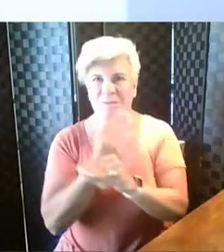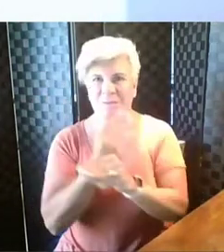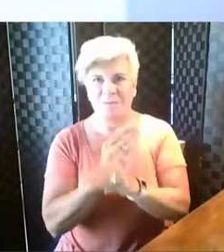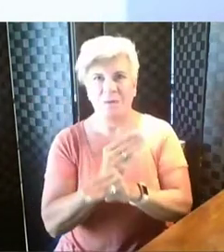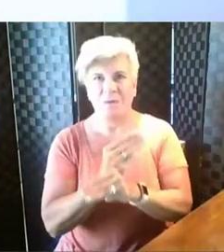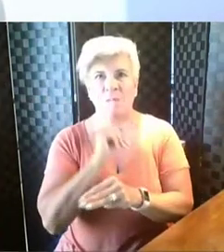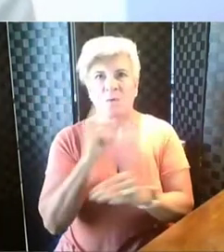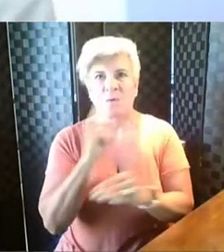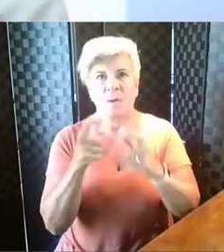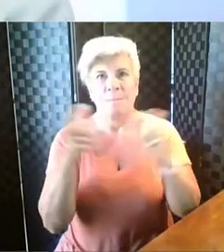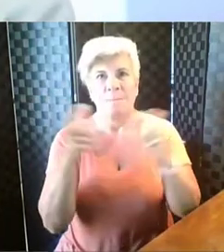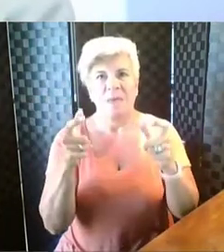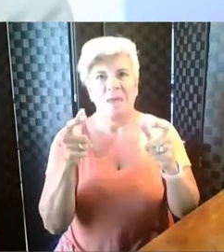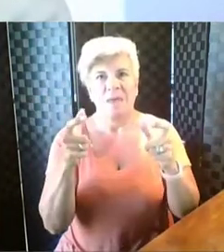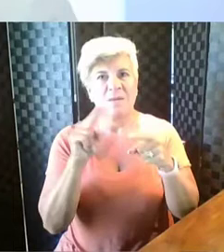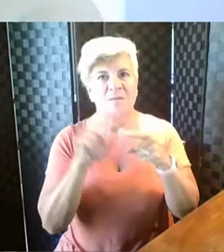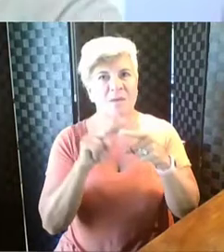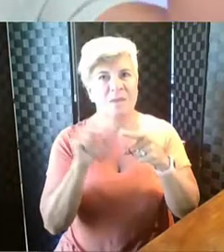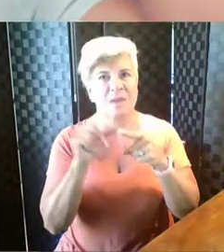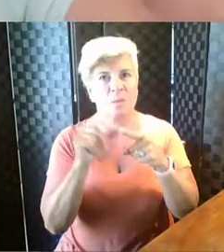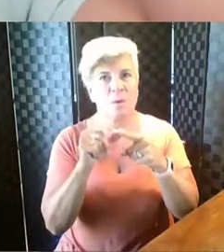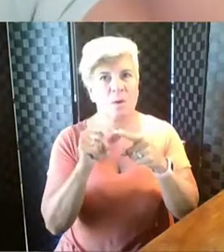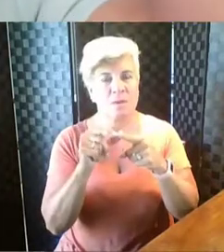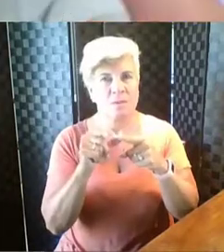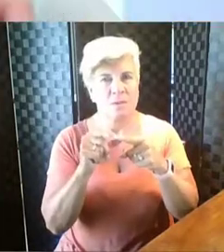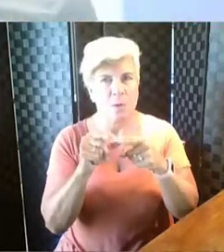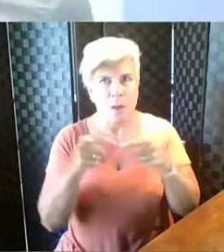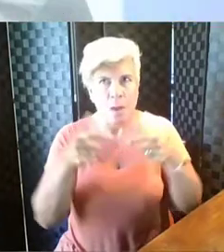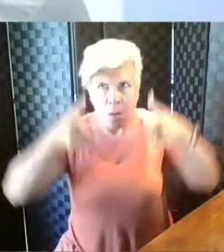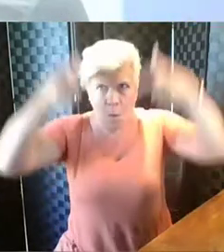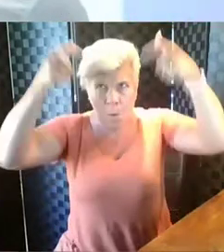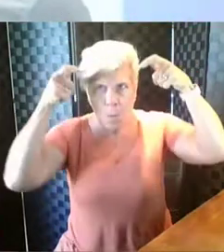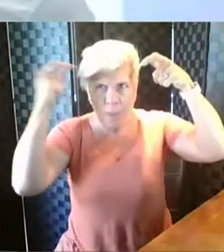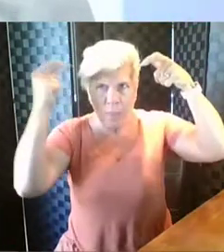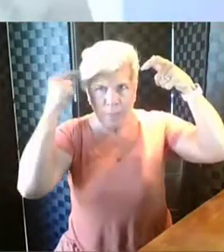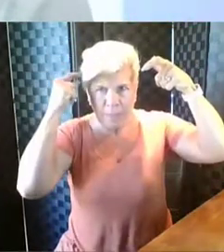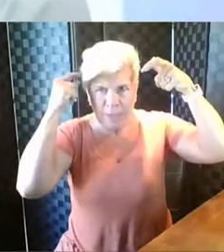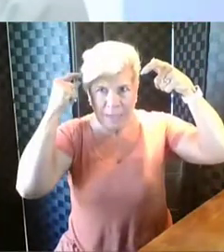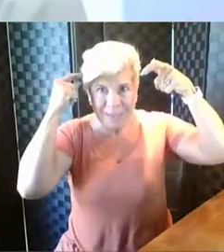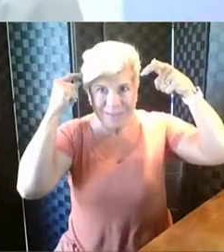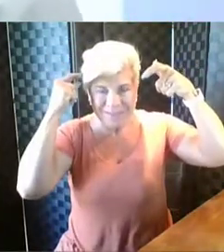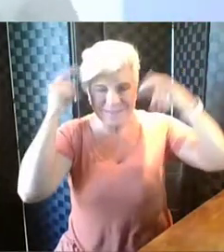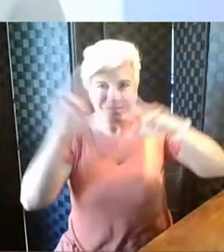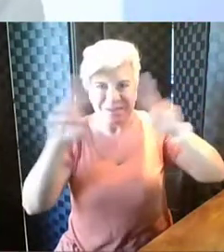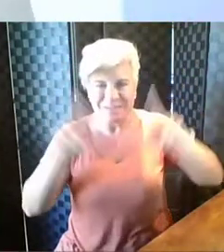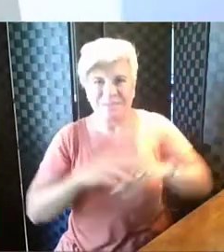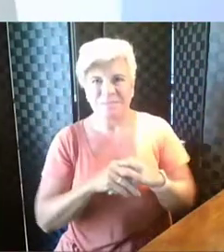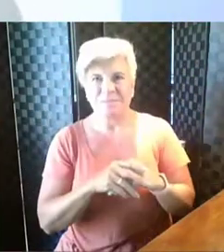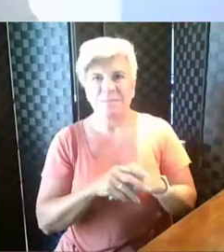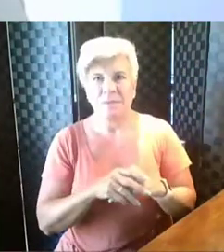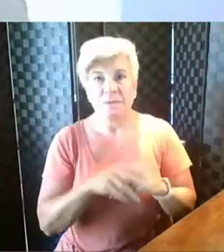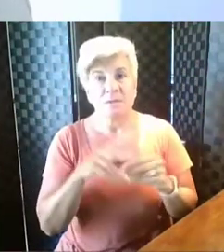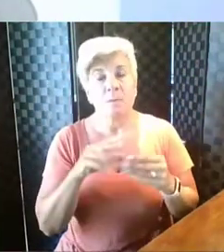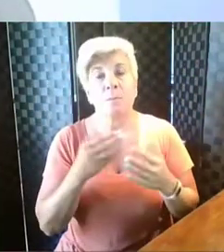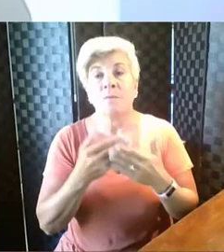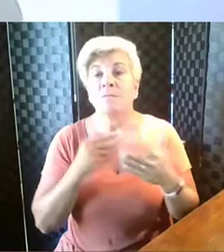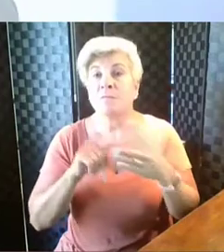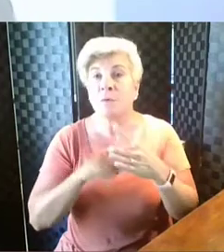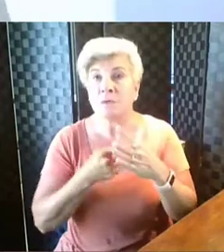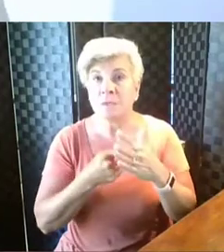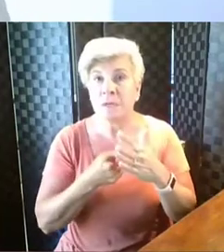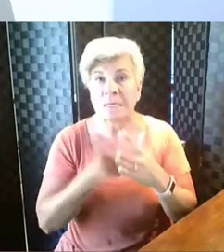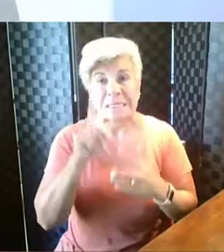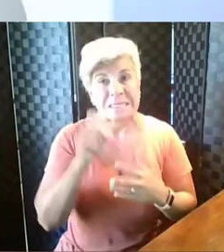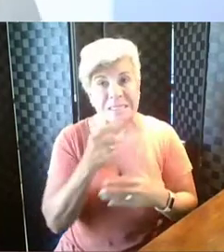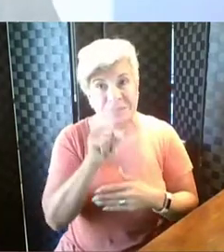super big vocabulary words for you today, so I hope you have your thinking brains on. Before we get started, there's a couple of things I need you to have in front of